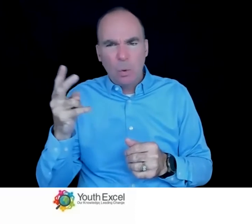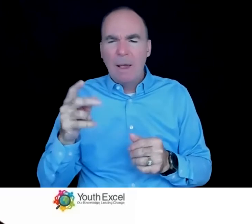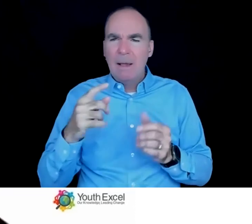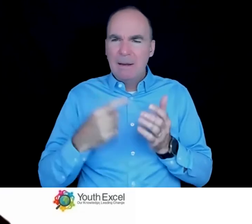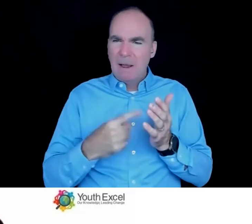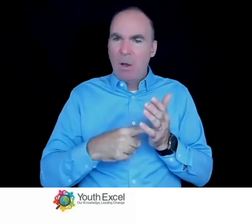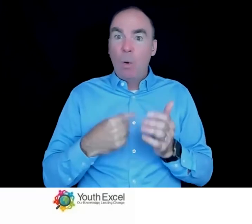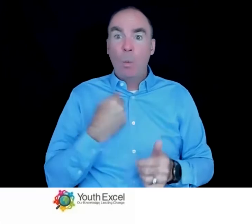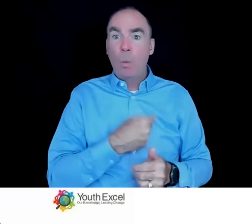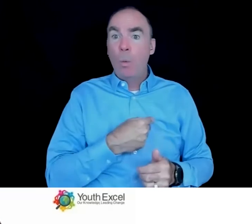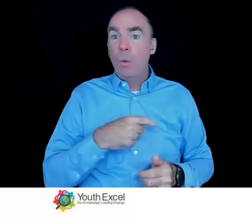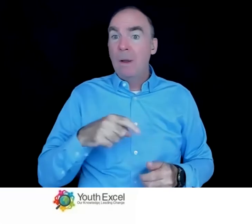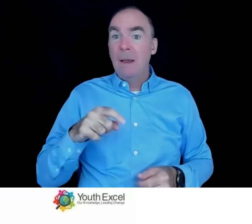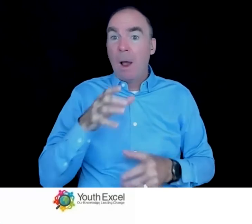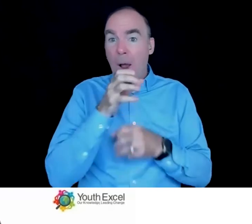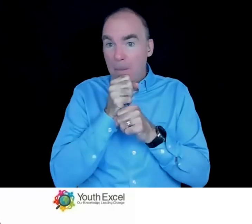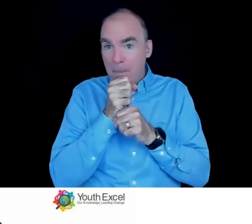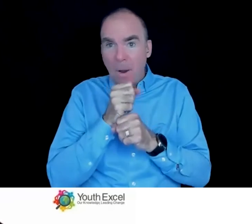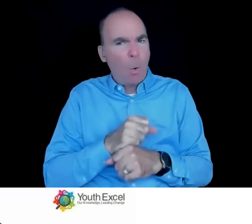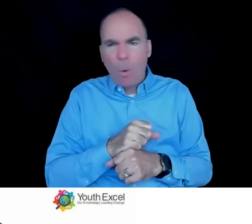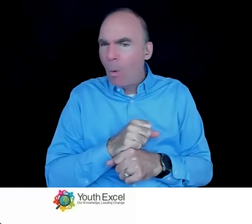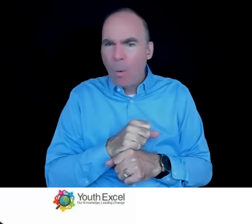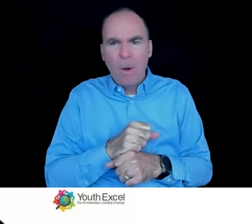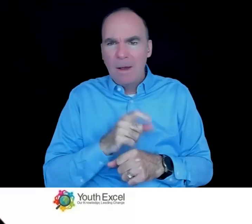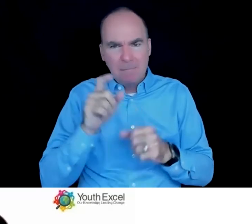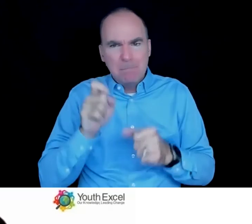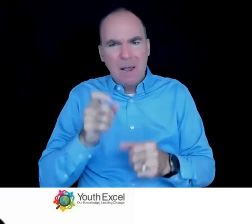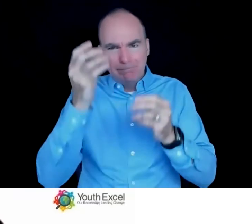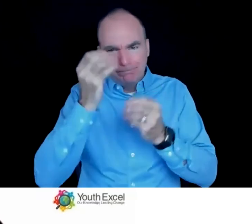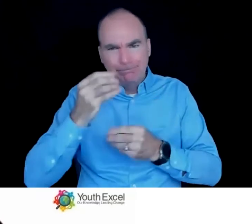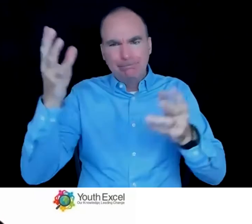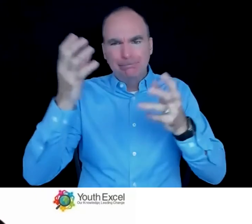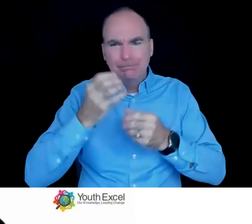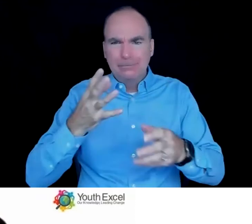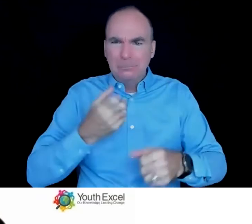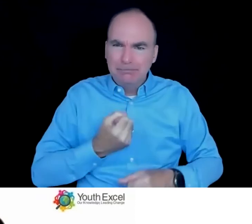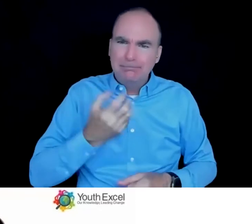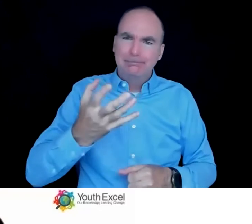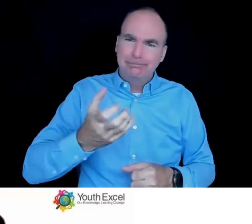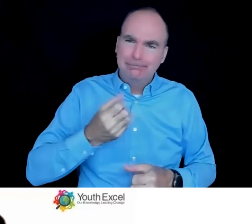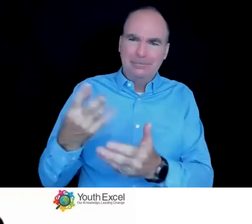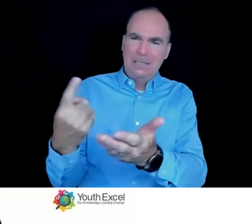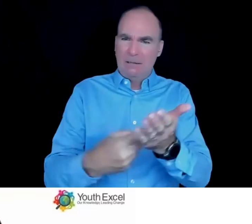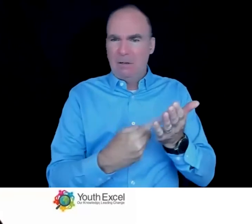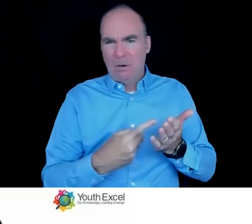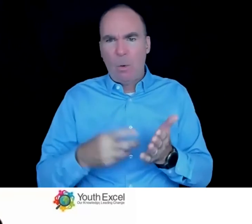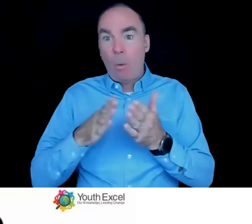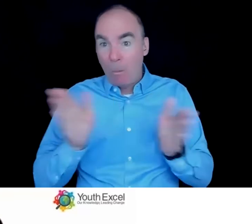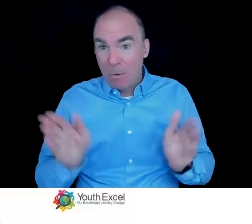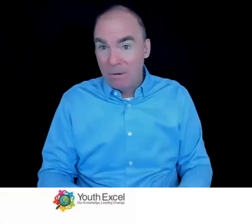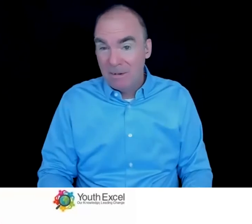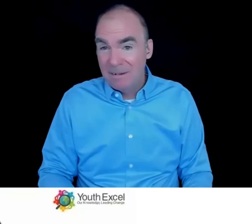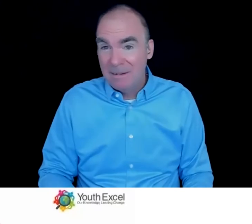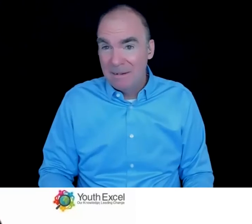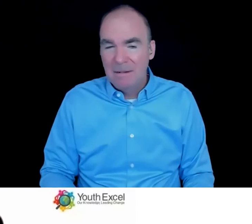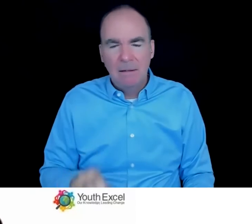with what was shared on later in the intergenerational panel, as well as remarks that were shared in the youth voice video. So I think that was something